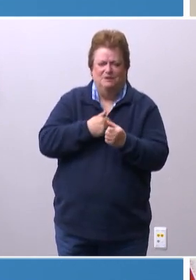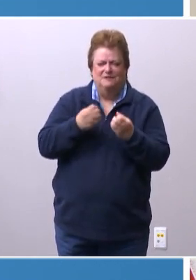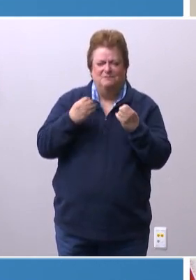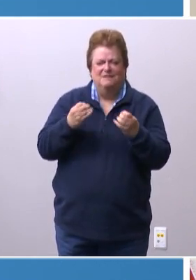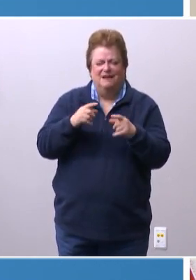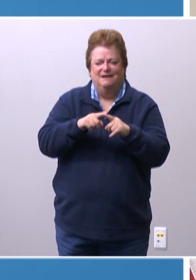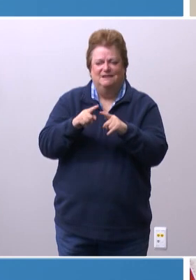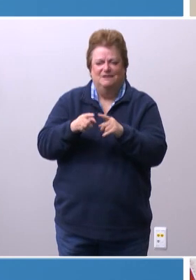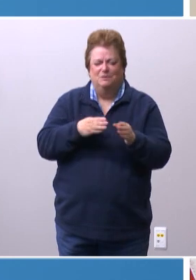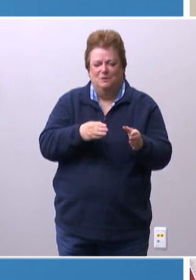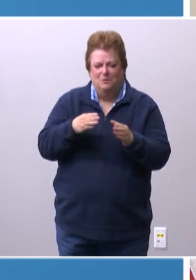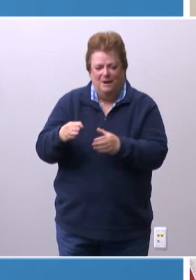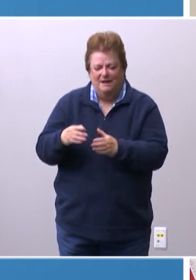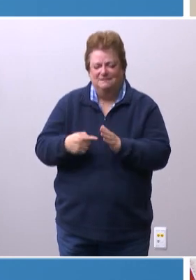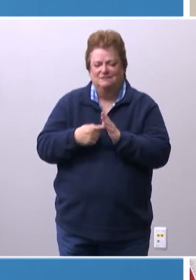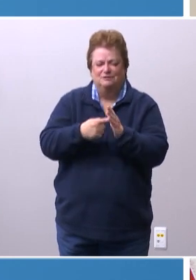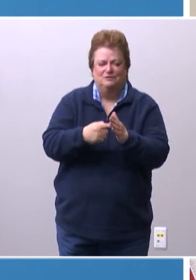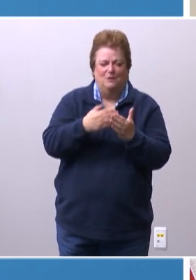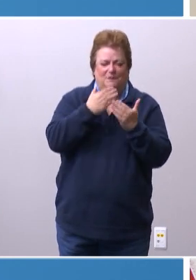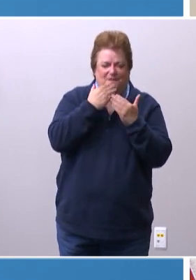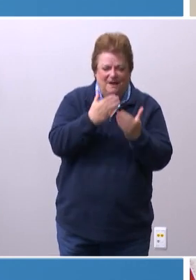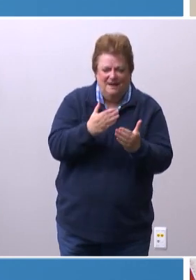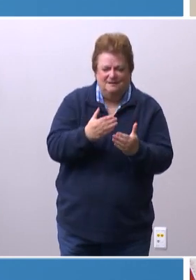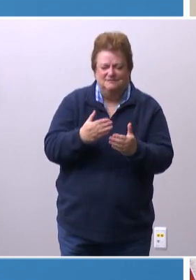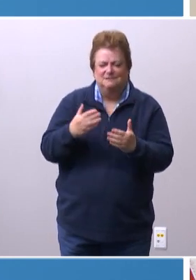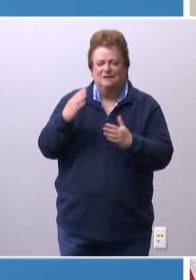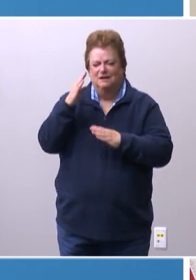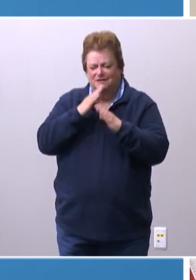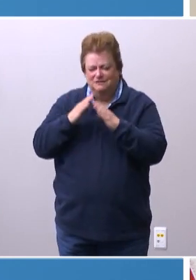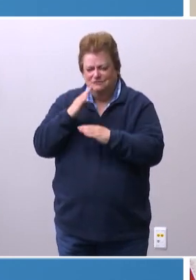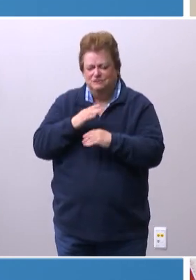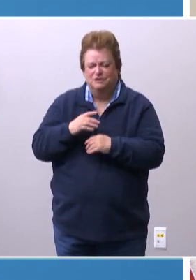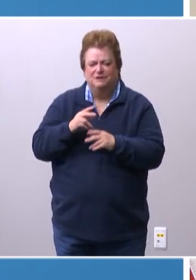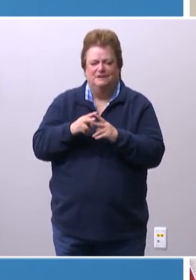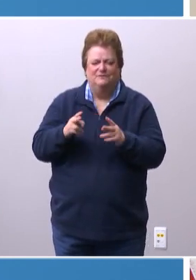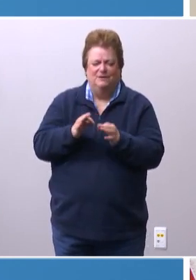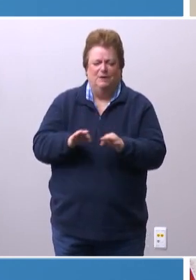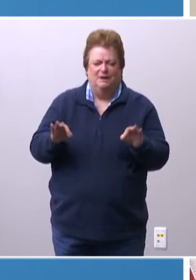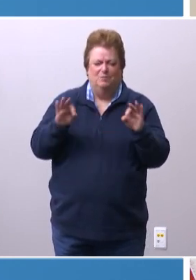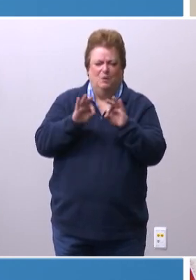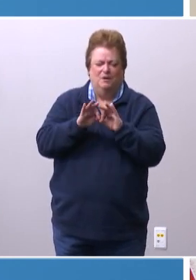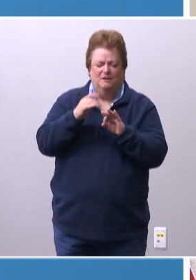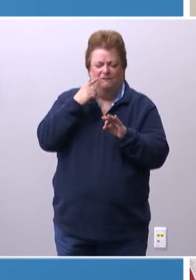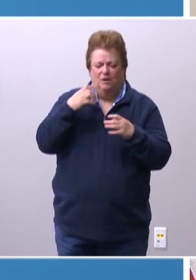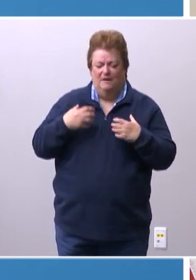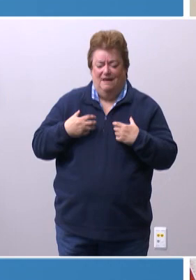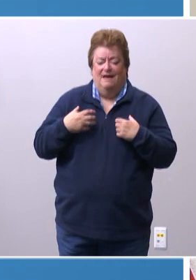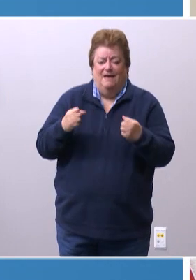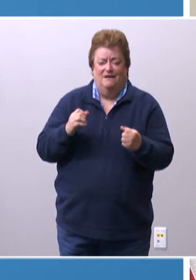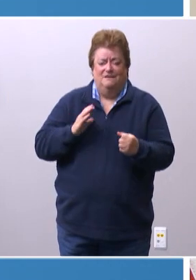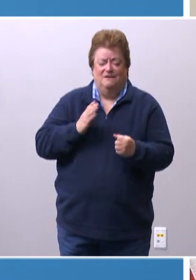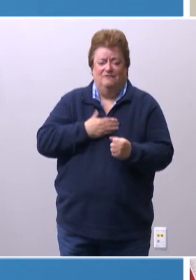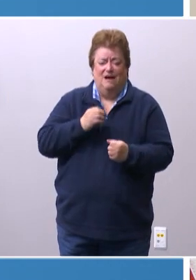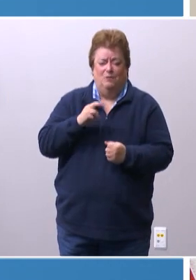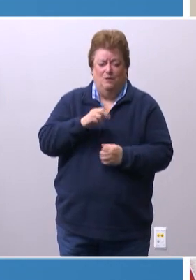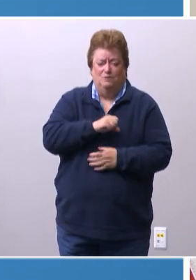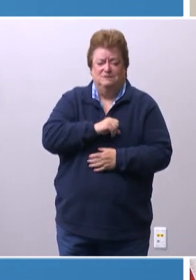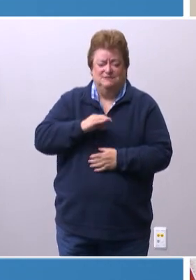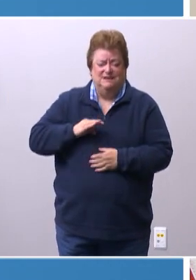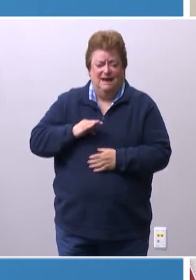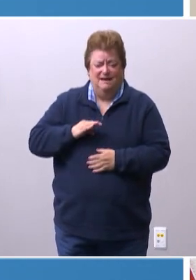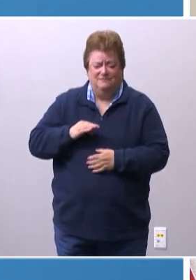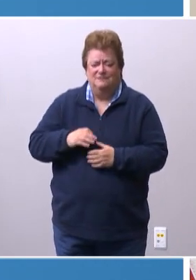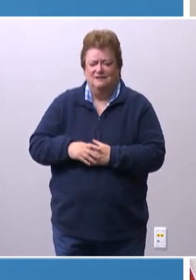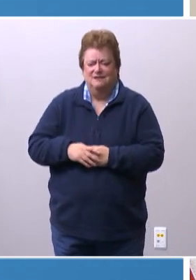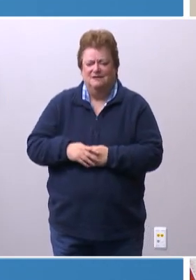express concern, they express thanks, and it's really important into the health of our own folks as they just,